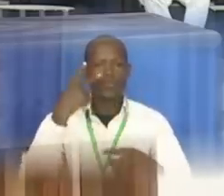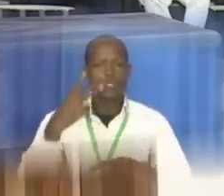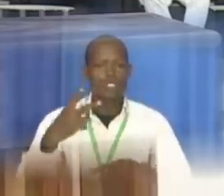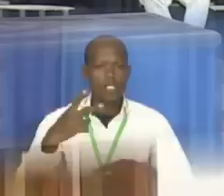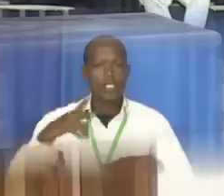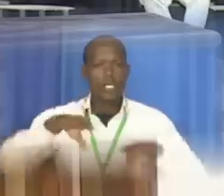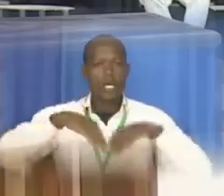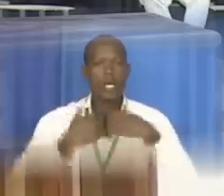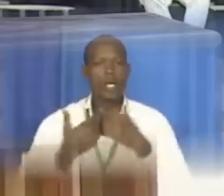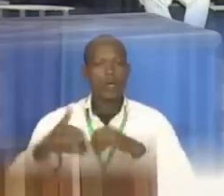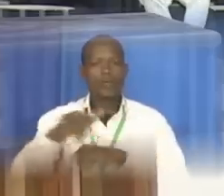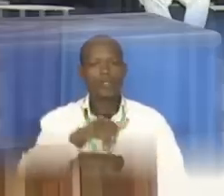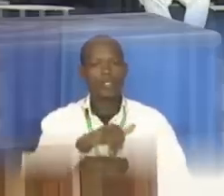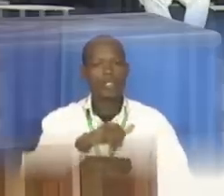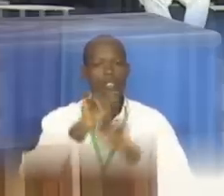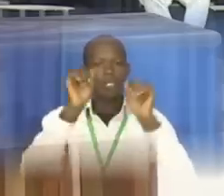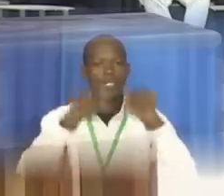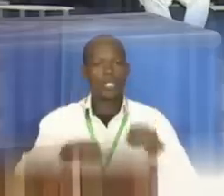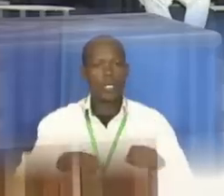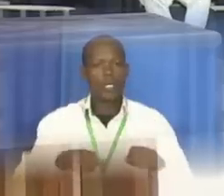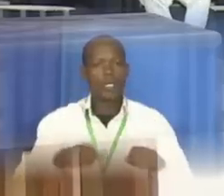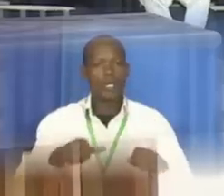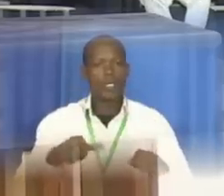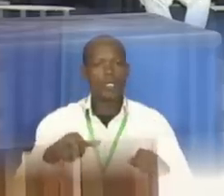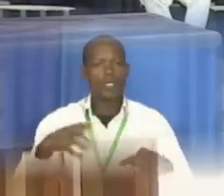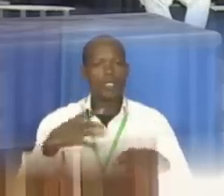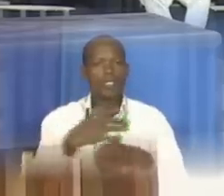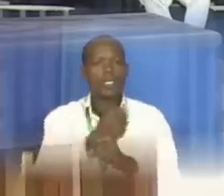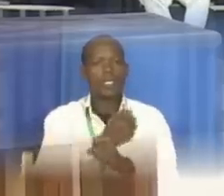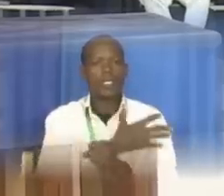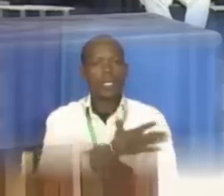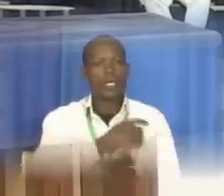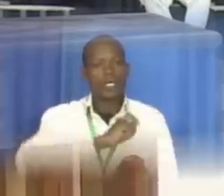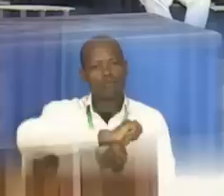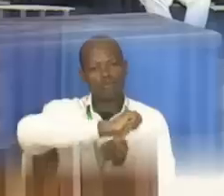catch and twist whatever we said.